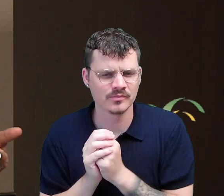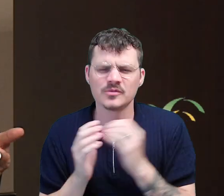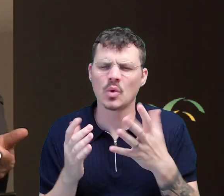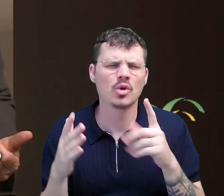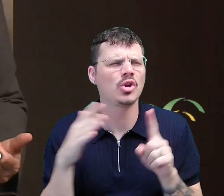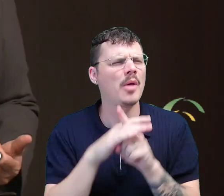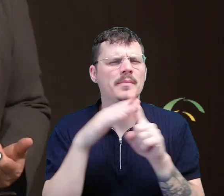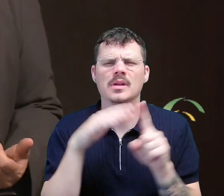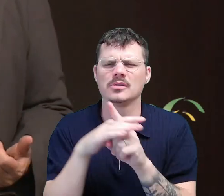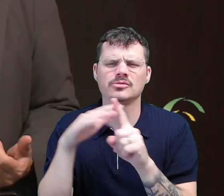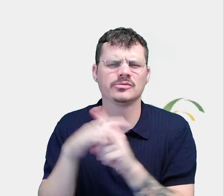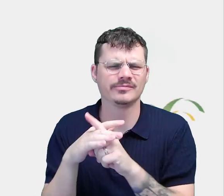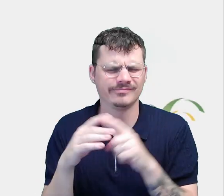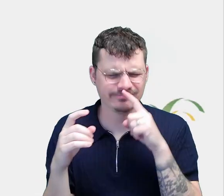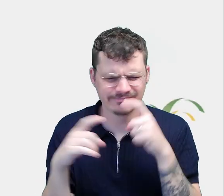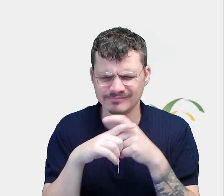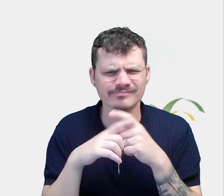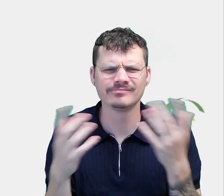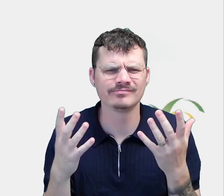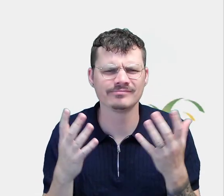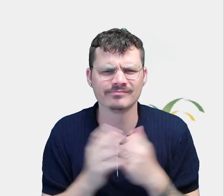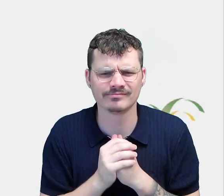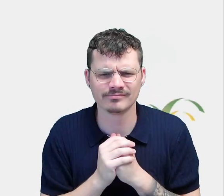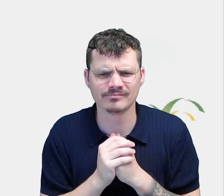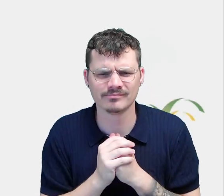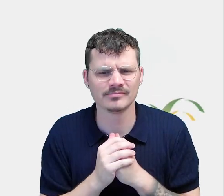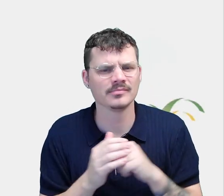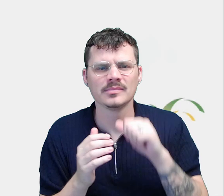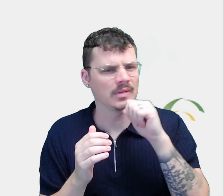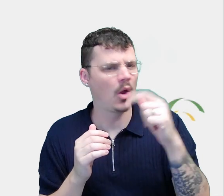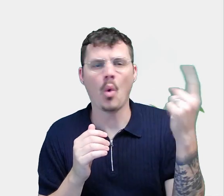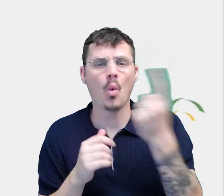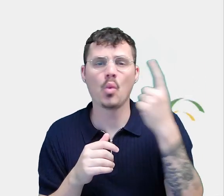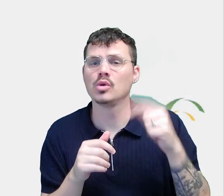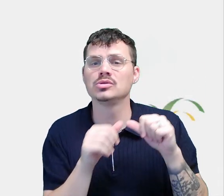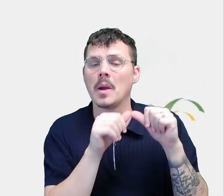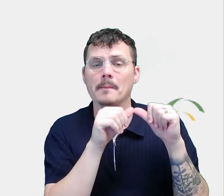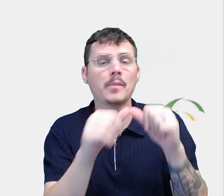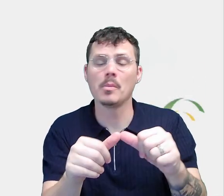those complications? Not necessarily permanent,